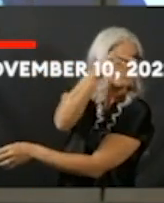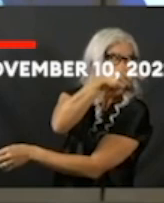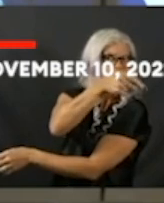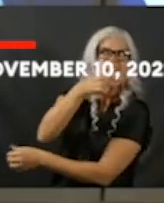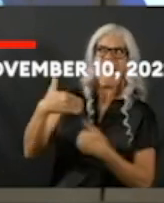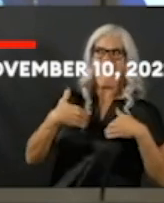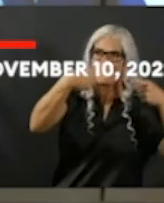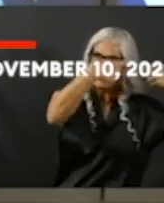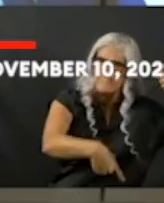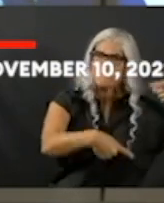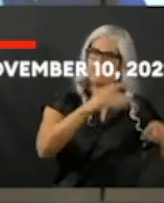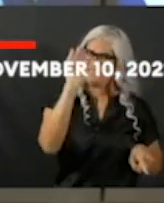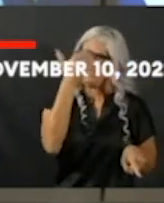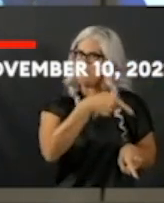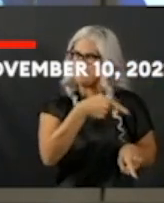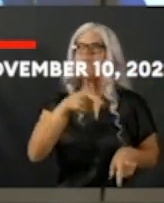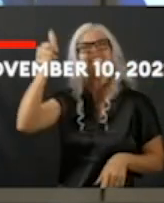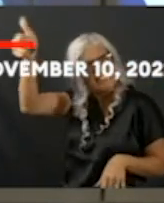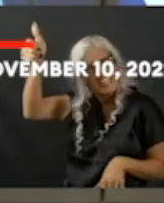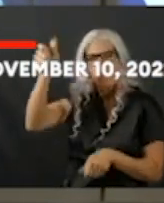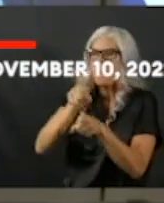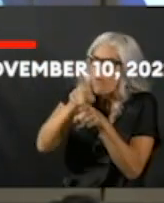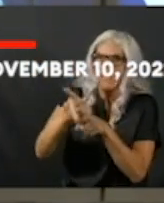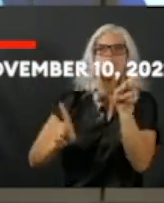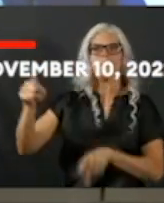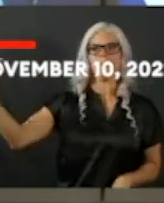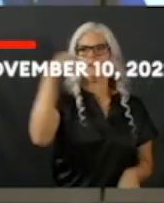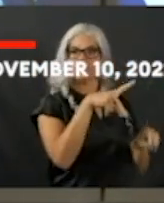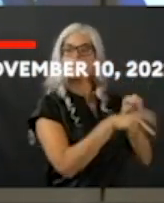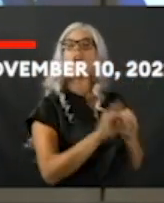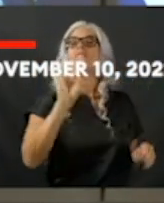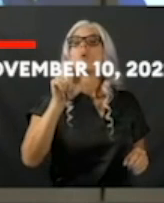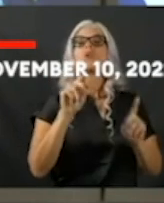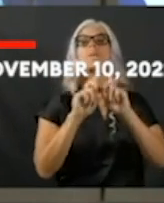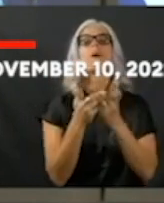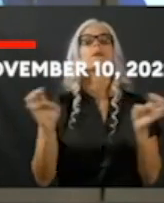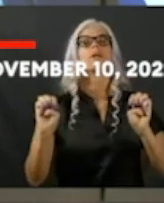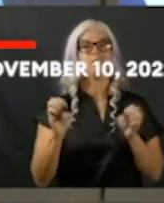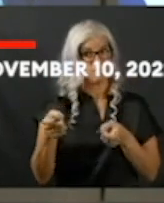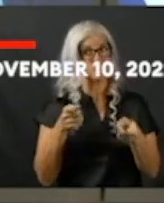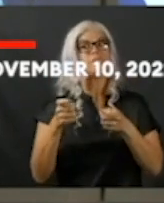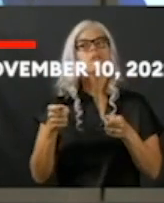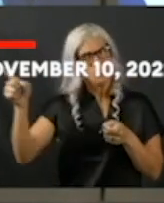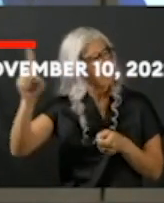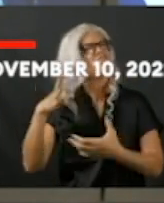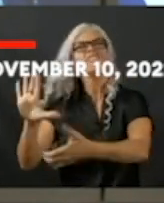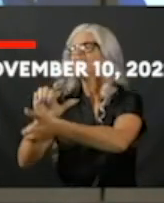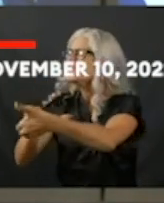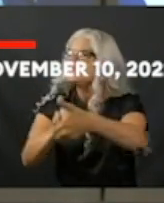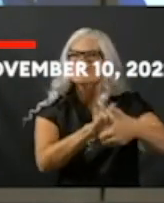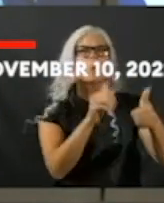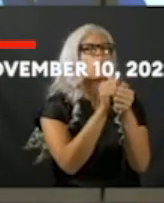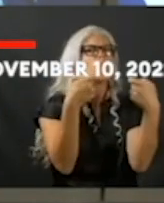exposed. The Florida Division of Emergency Management continues to coordinate with utility companies, as the governor has stated, to ensure crews